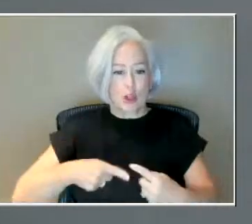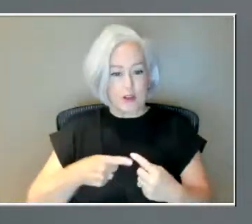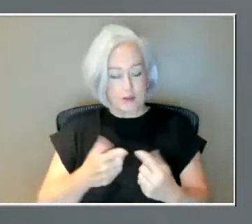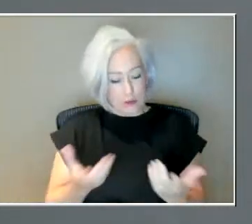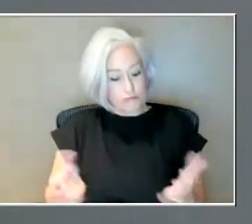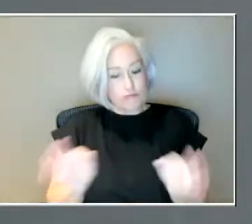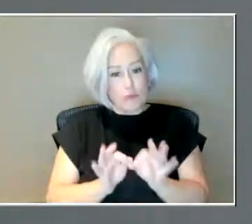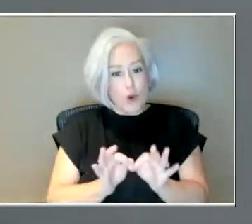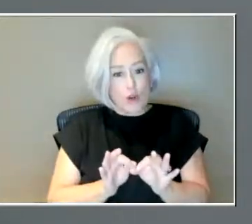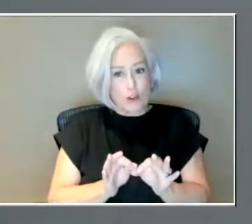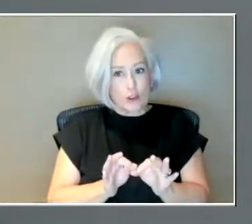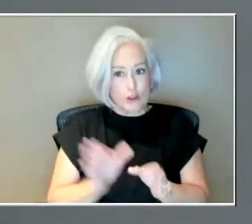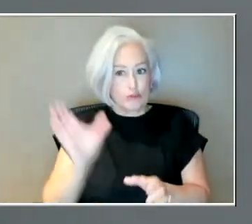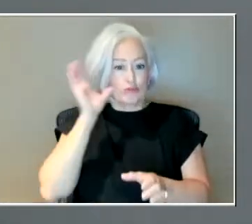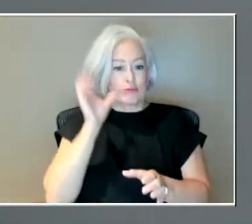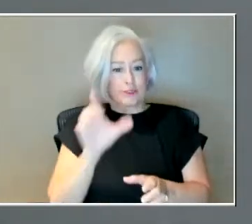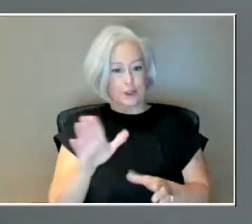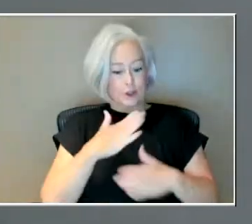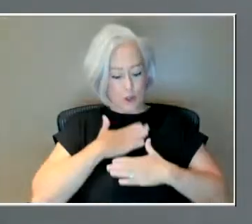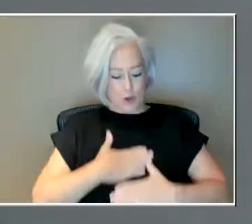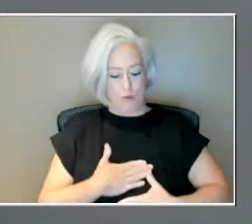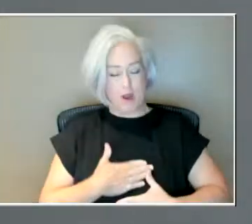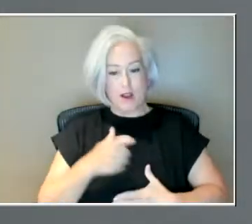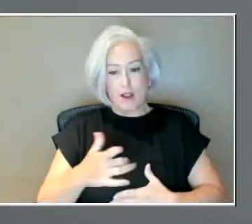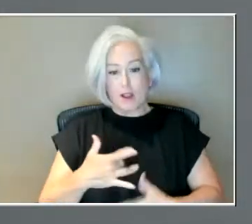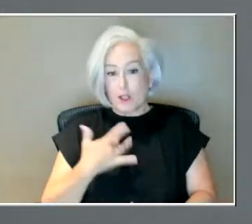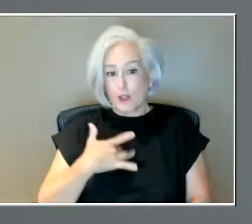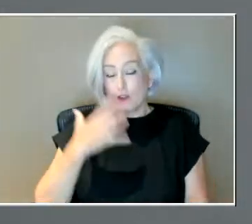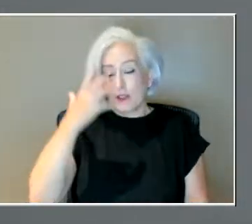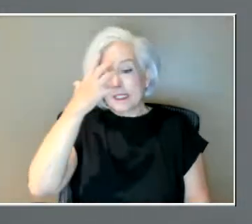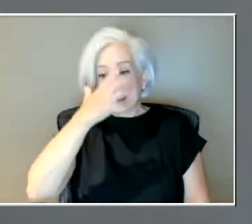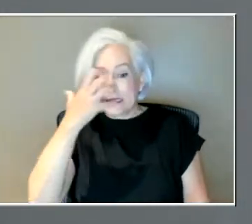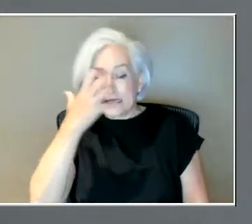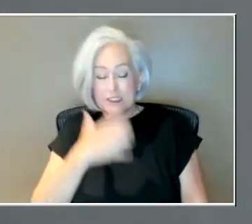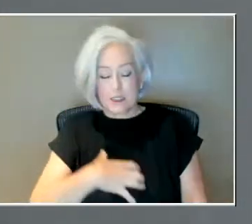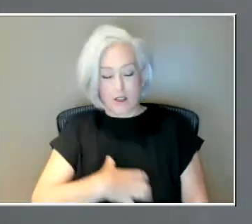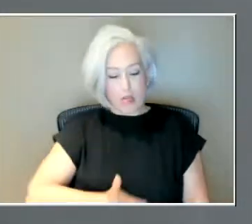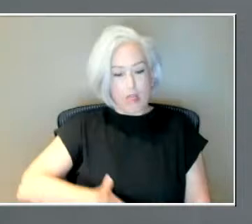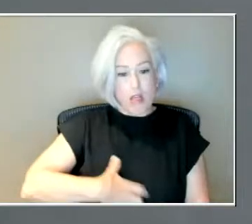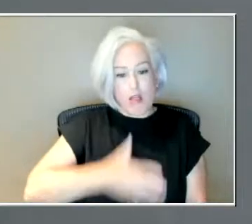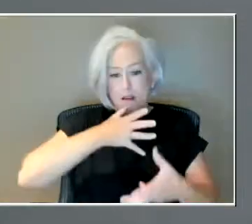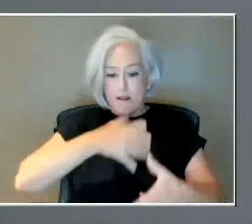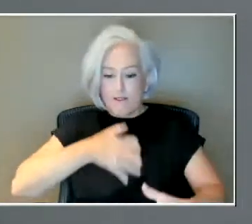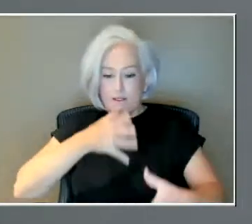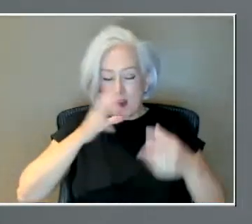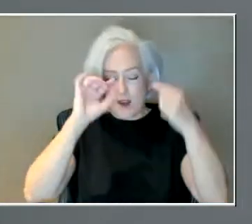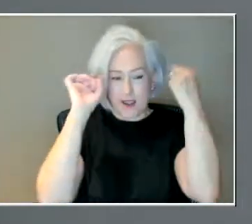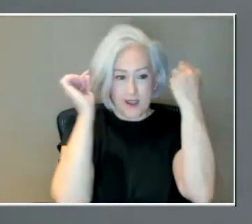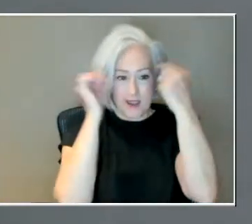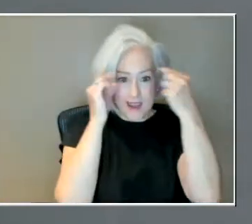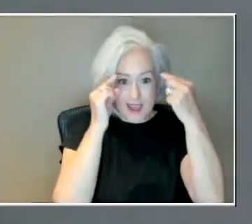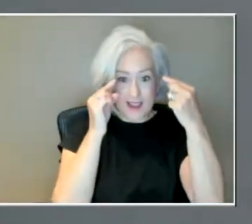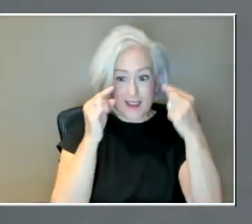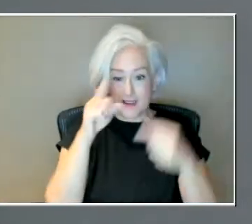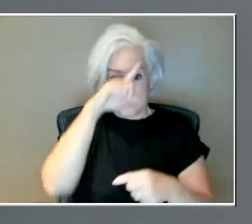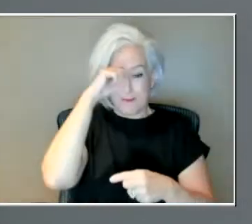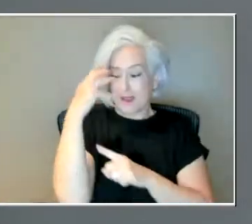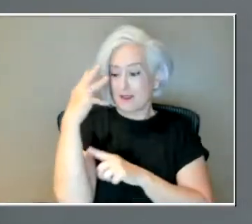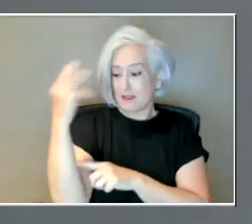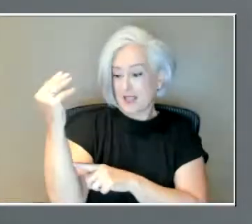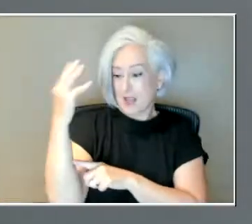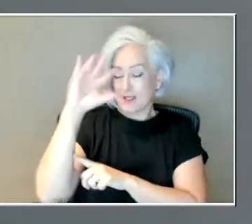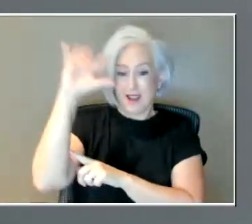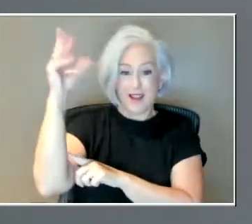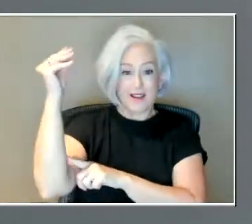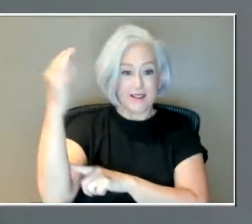any symptoms such as dizziness, nausea, vomiting, headache, and you've been out in the sun, that's your body giving you a warning sign that